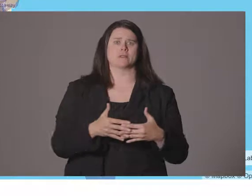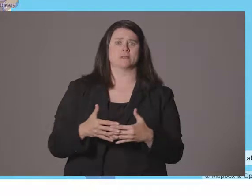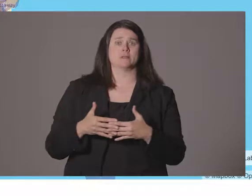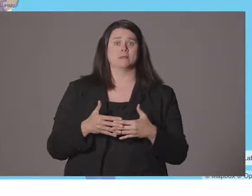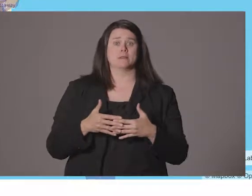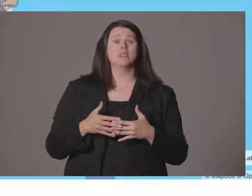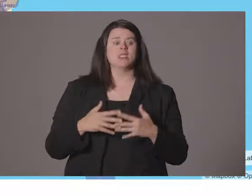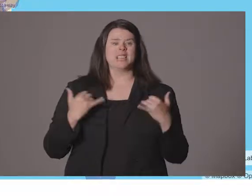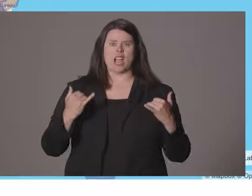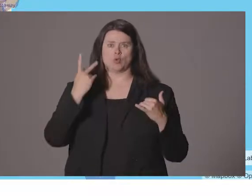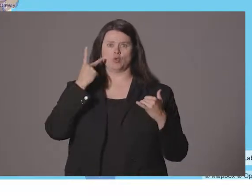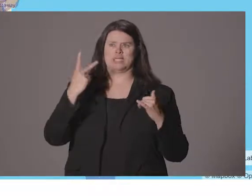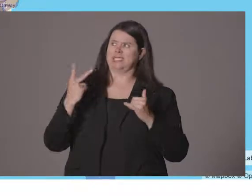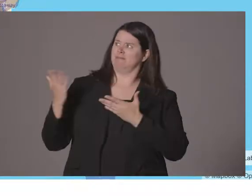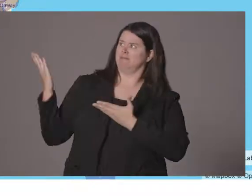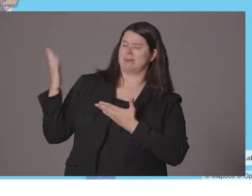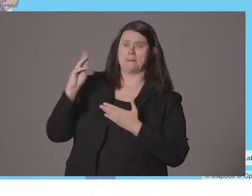by